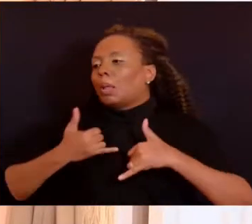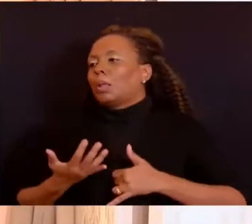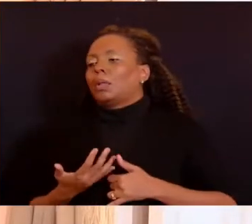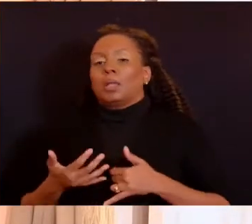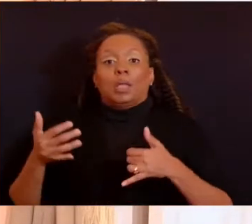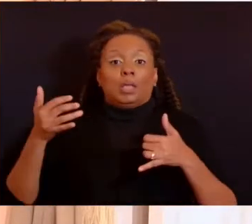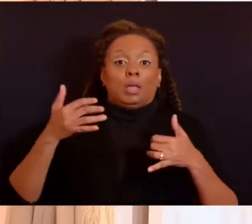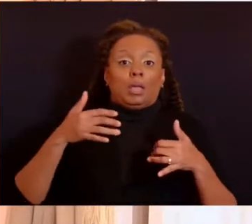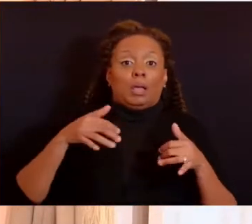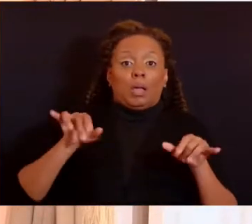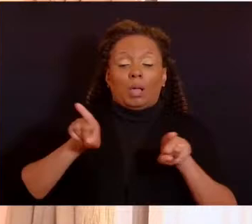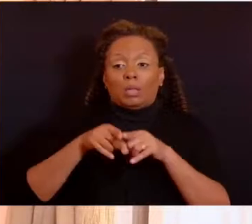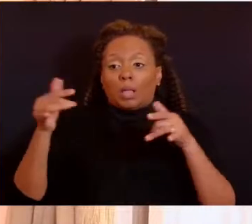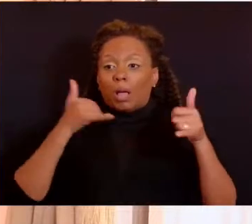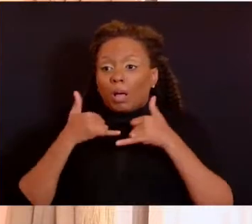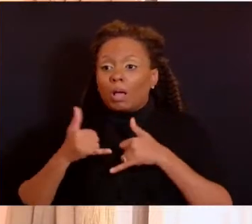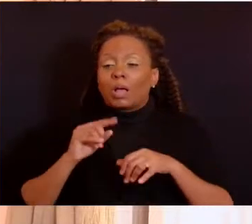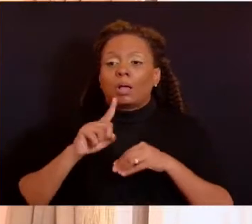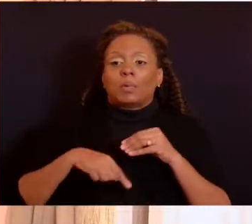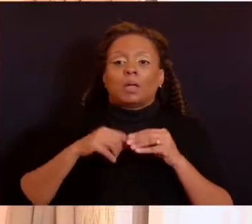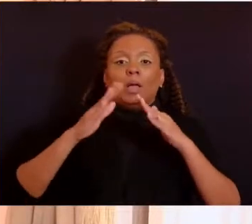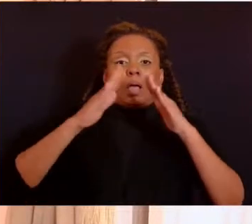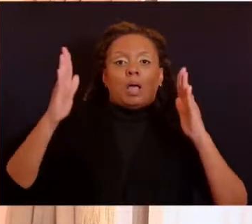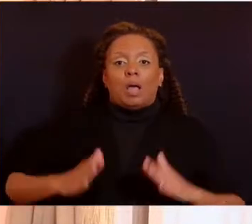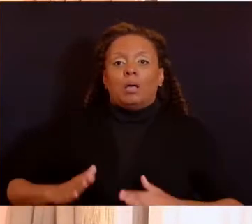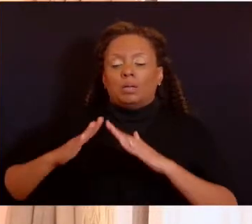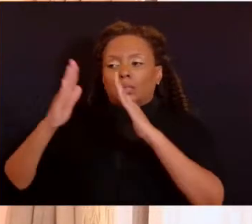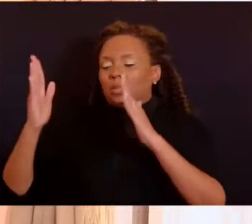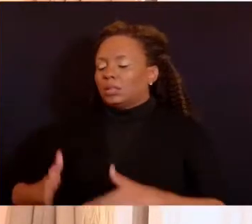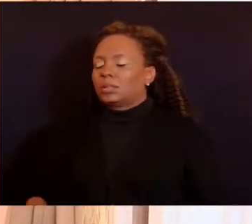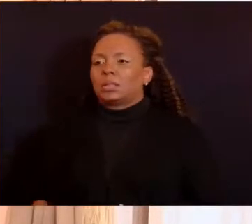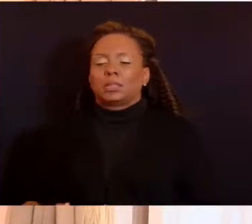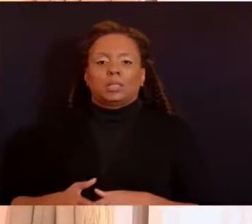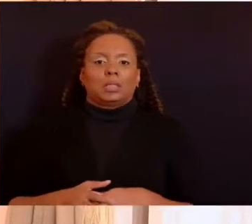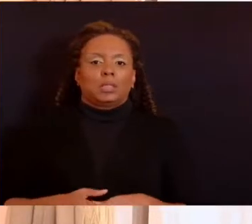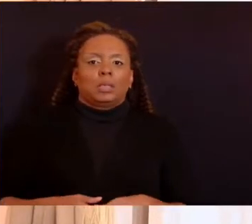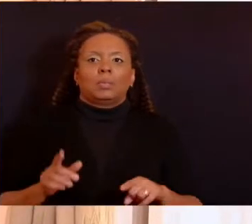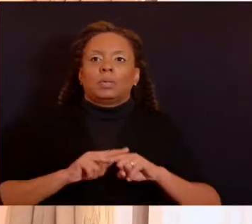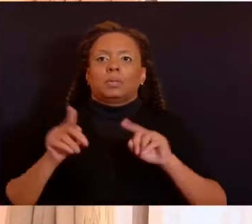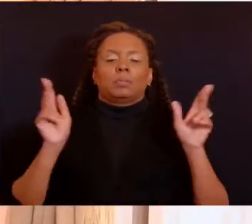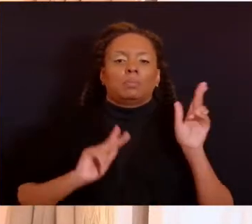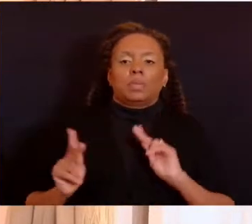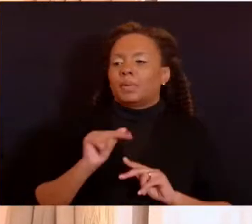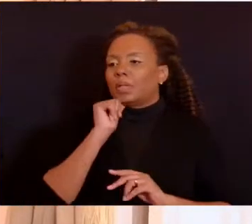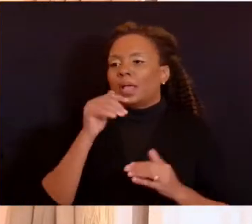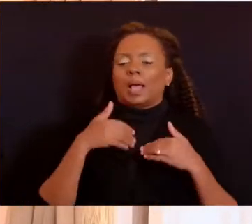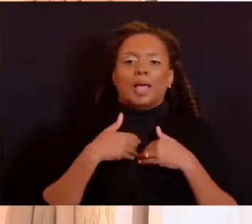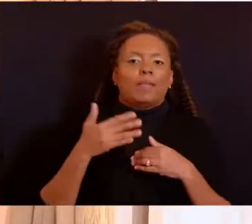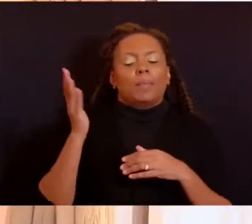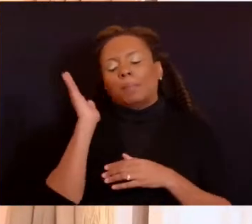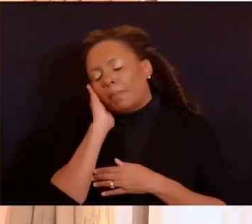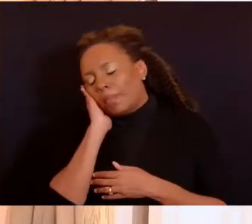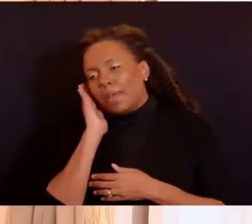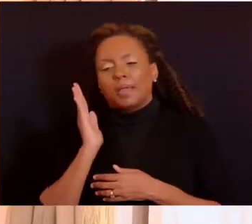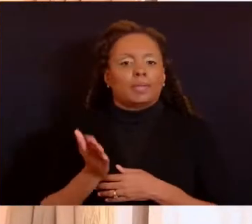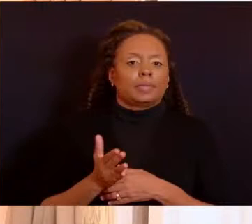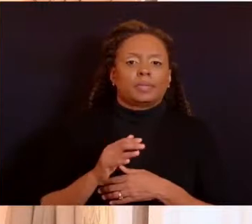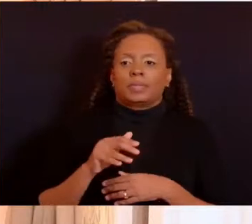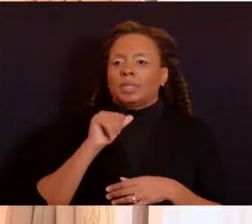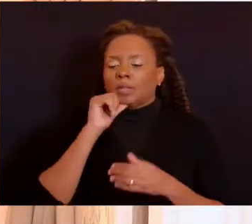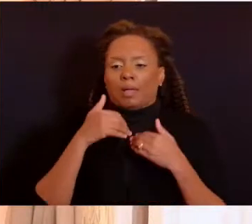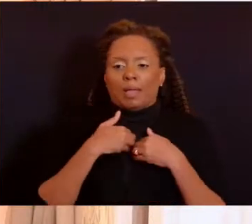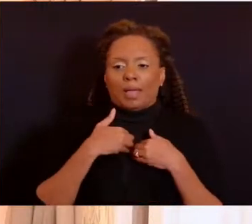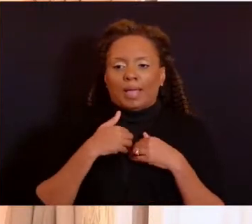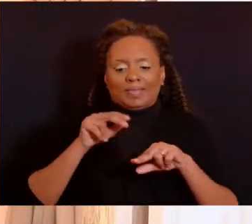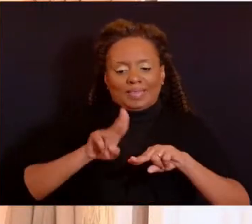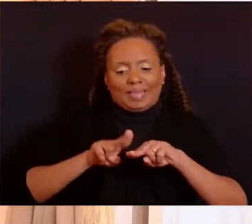DEM. I'm talking about houses, but I can't even begin to paint the picture of the loss of beds, the loss of couches, the loss of everything